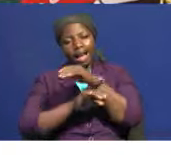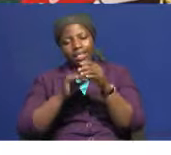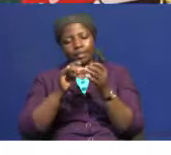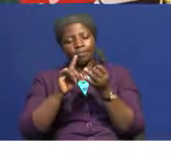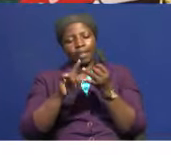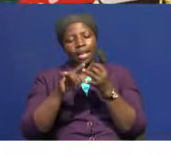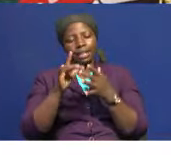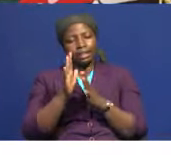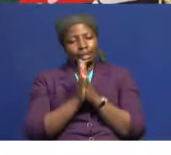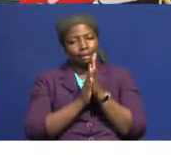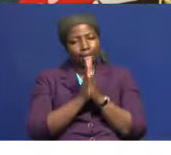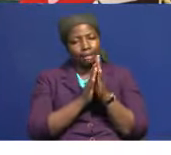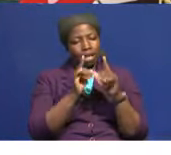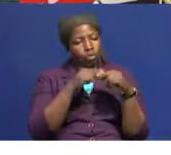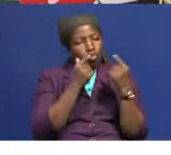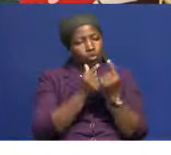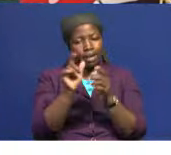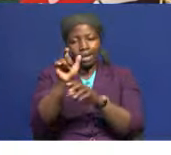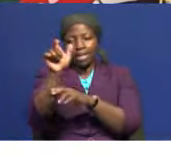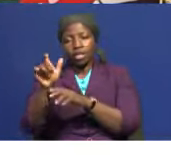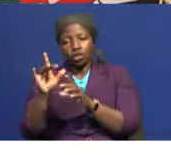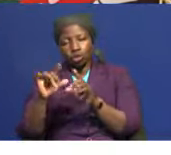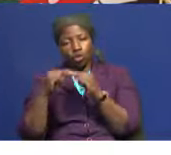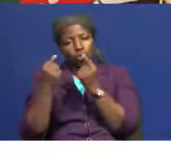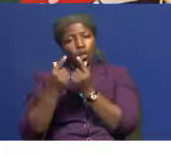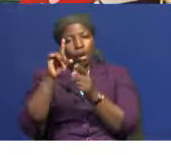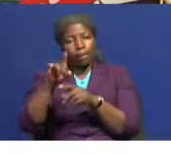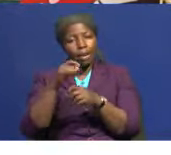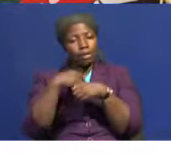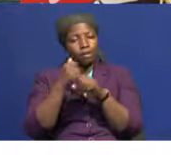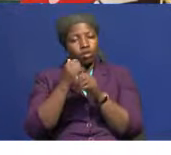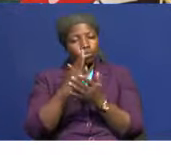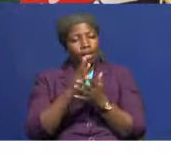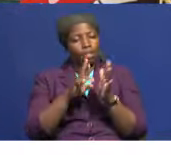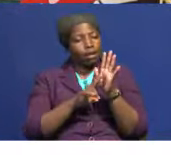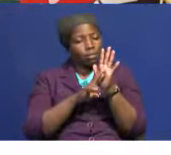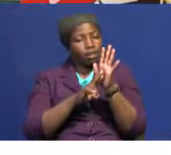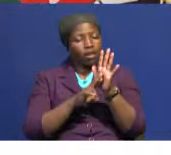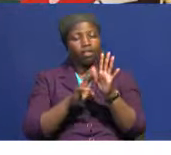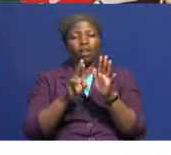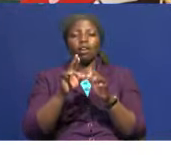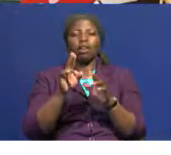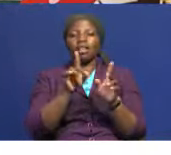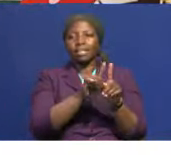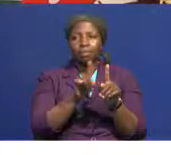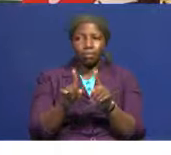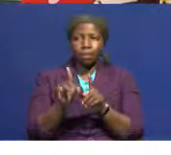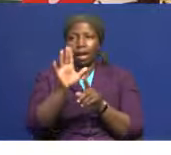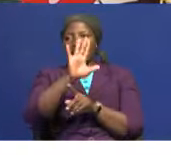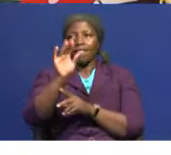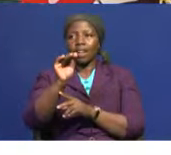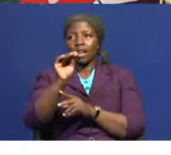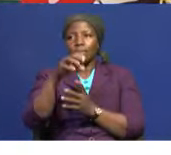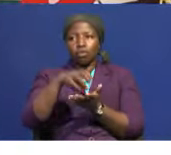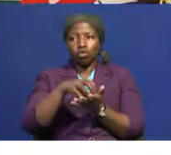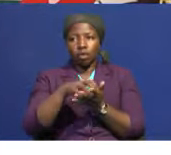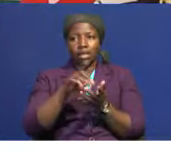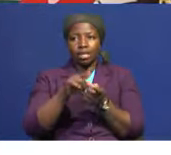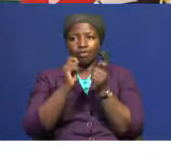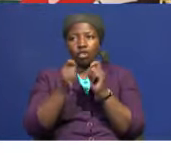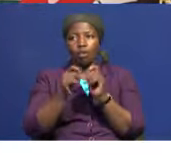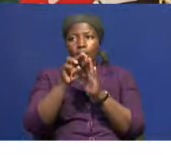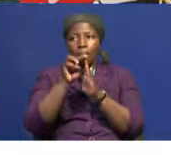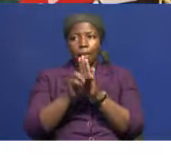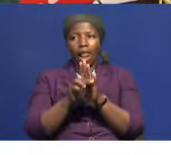groups, and regional groups, we must ensure that the presentation of the common African position reform model is